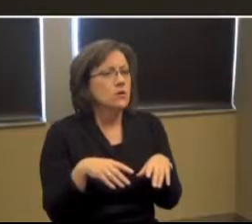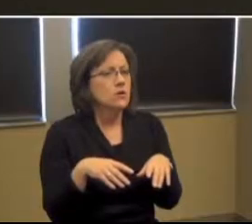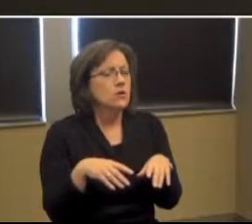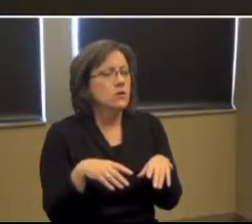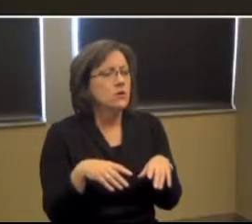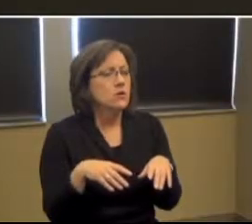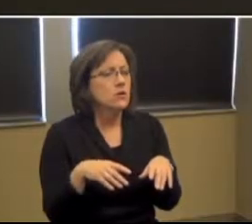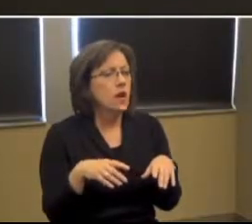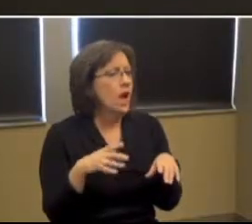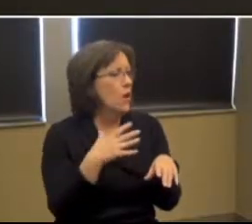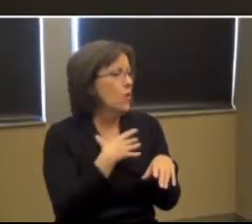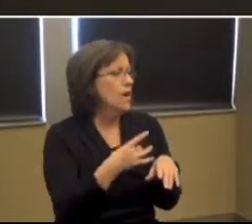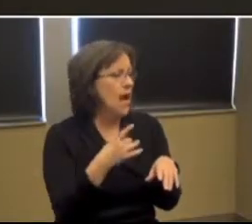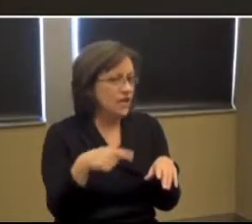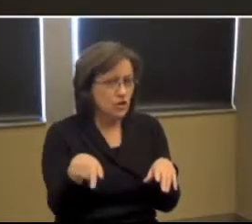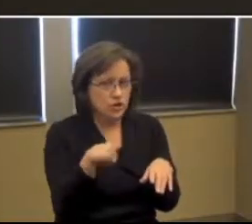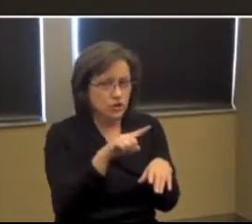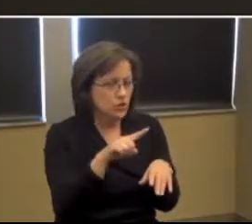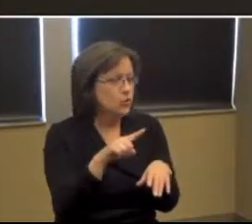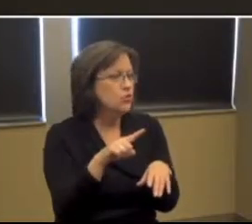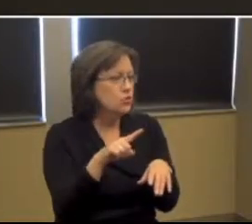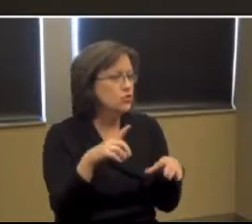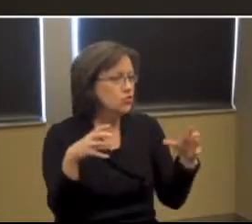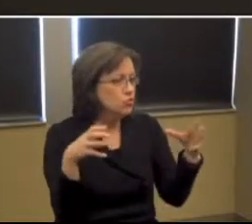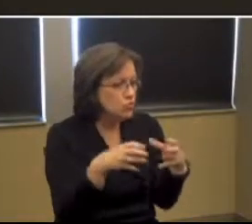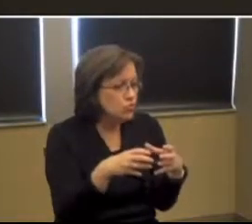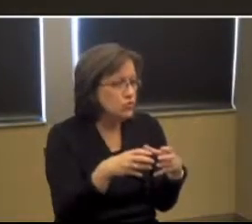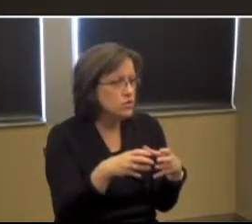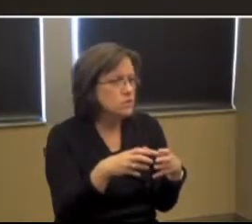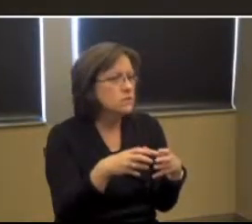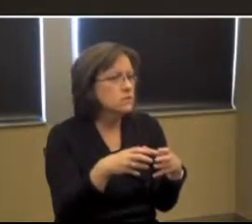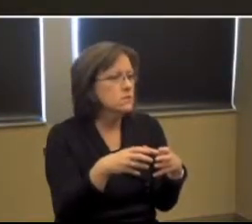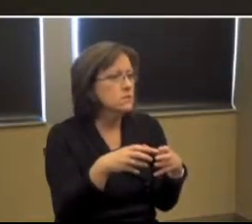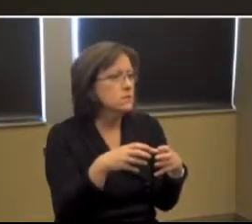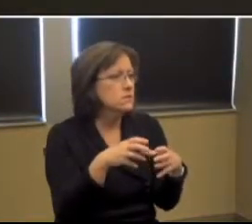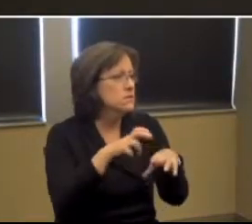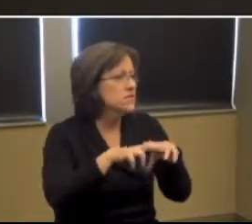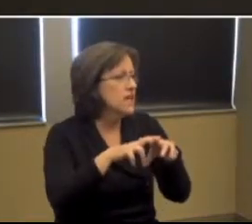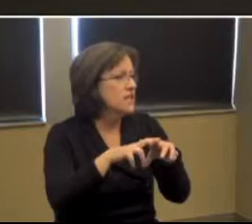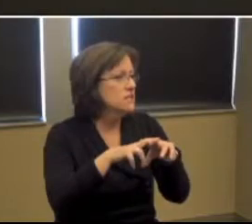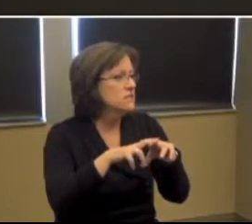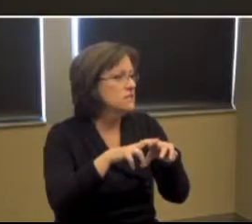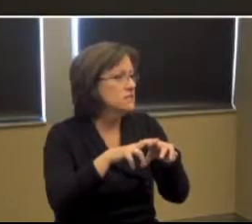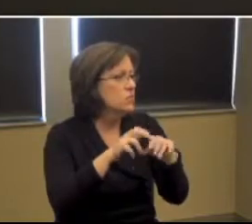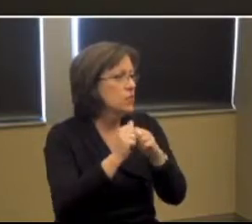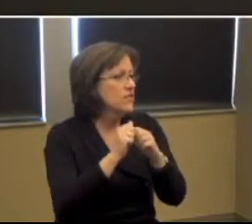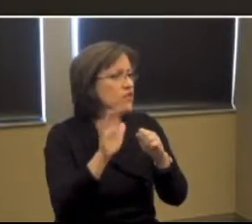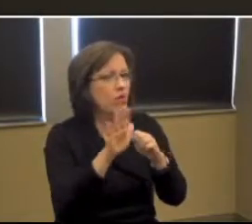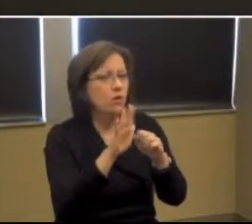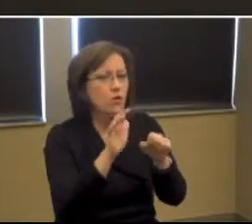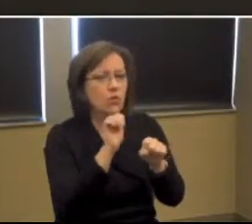teams, this is what we would like for you to do today. Because this is a make and take. I don't want it to be